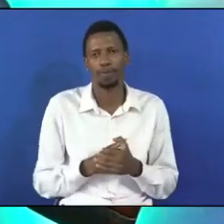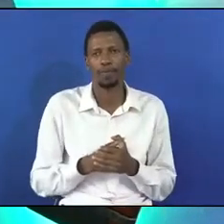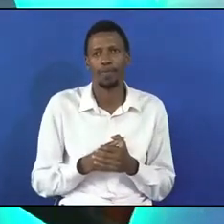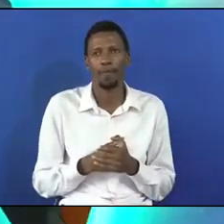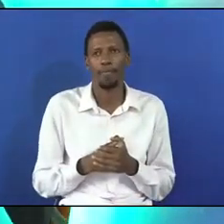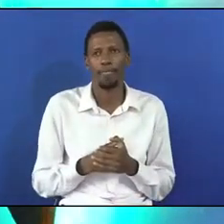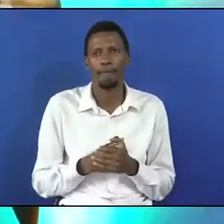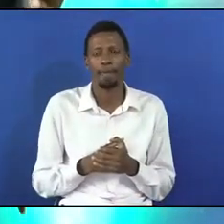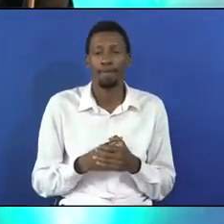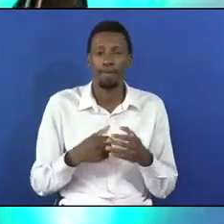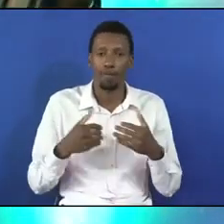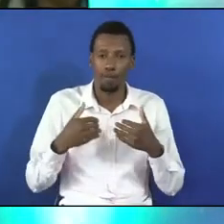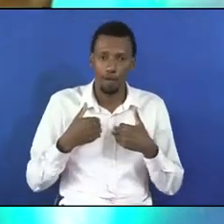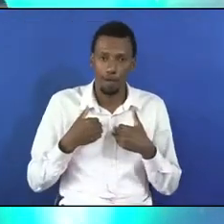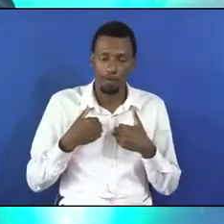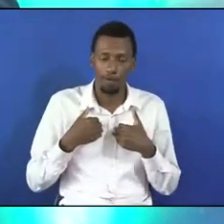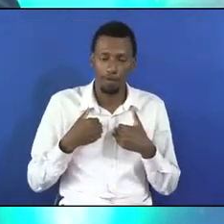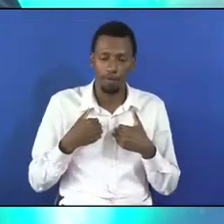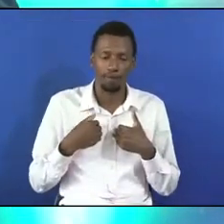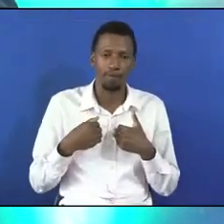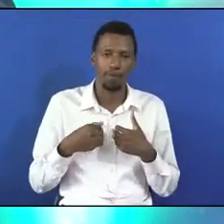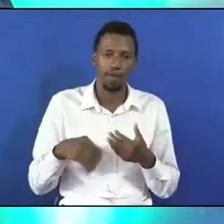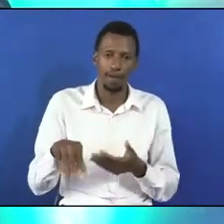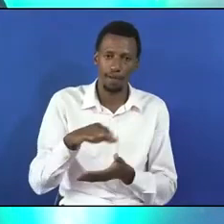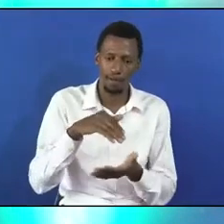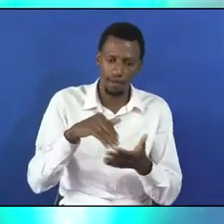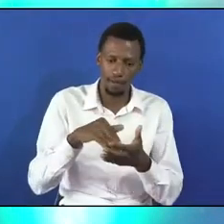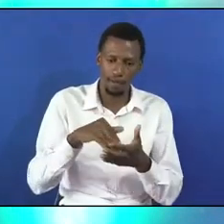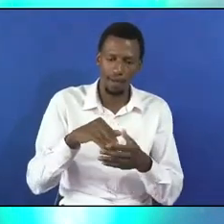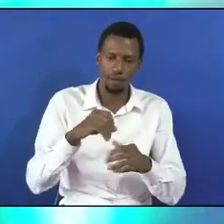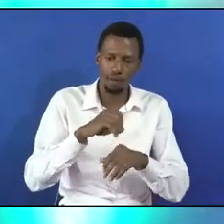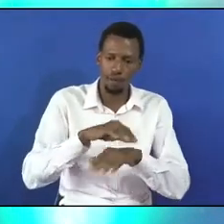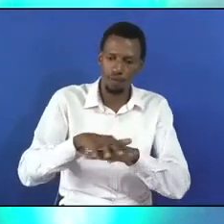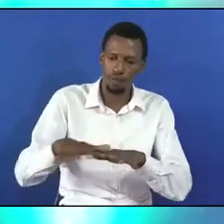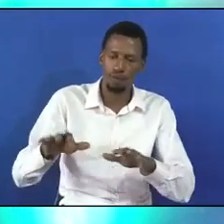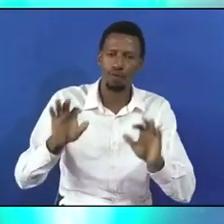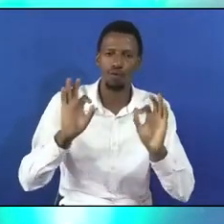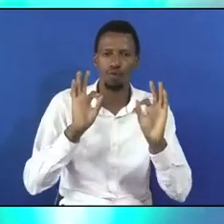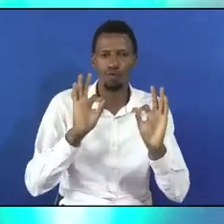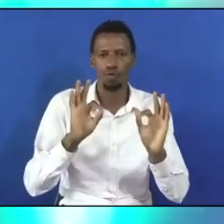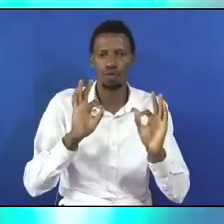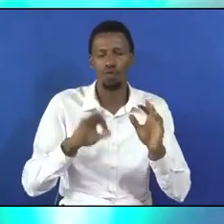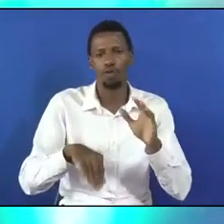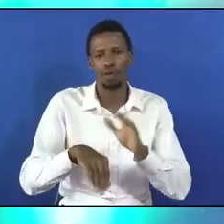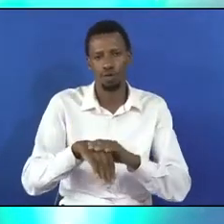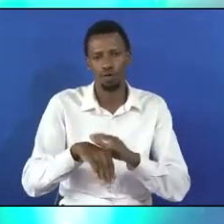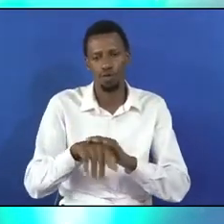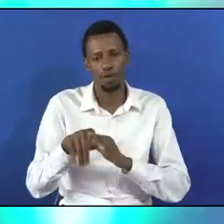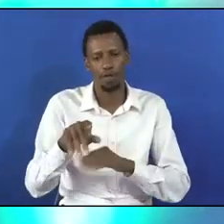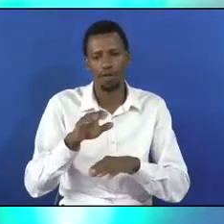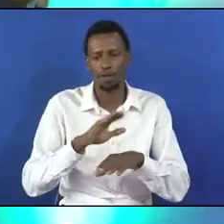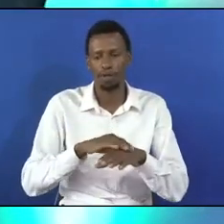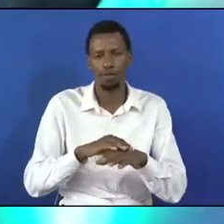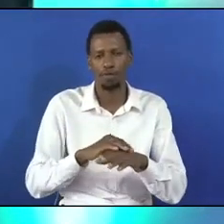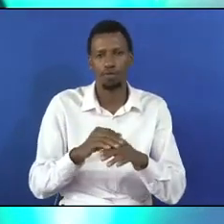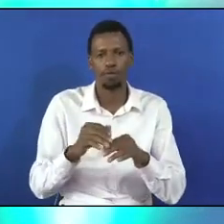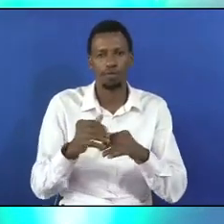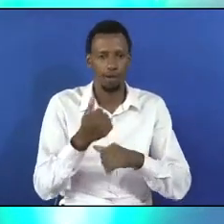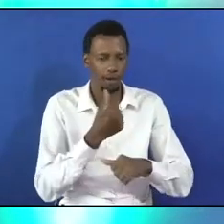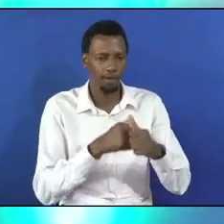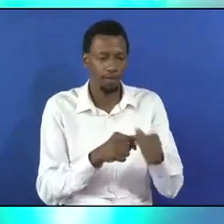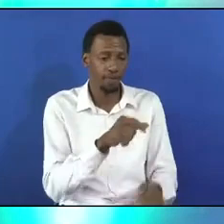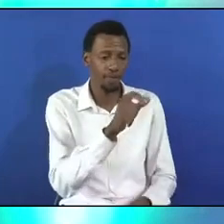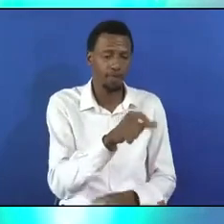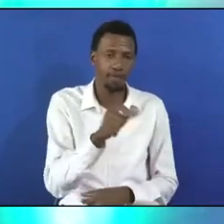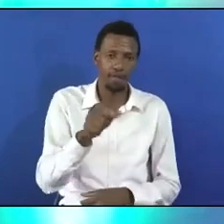Having a center of influence, it's very good, and it's a noble task. And it is for each and